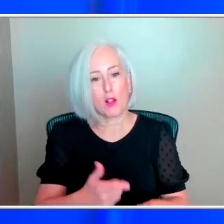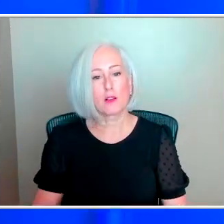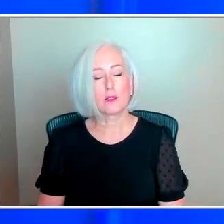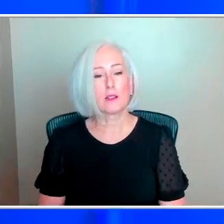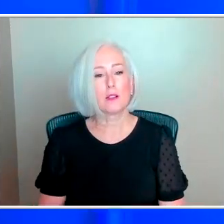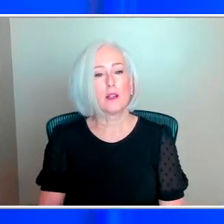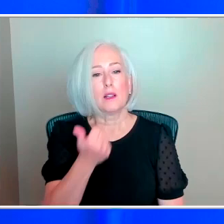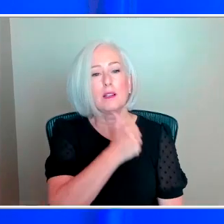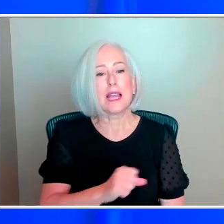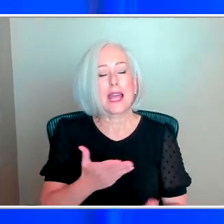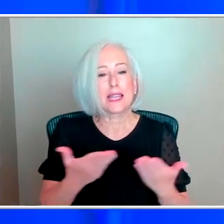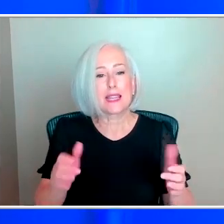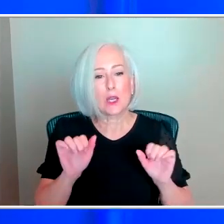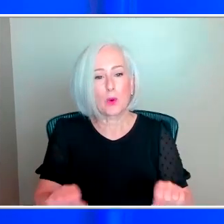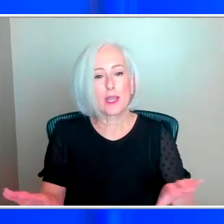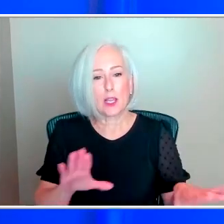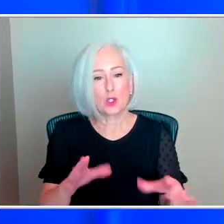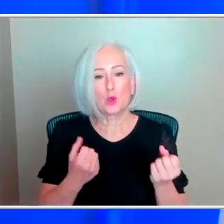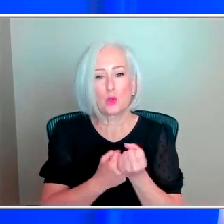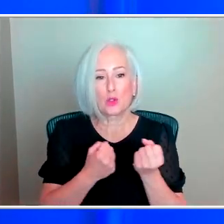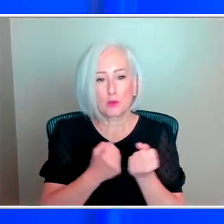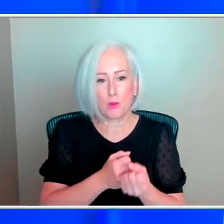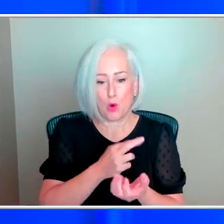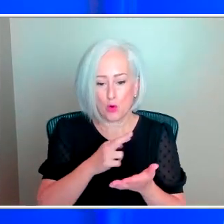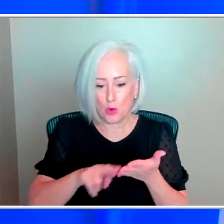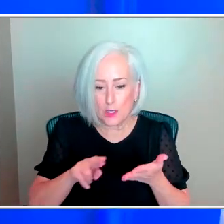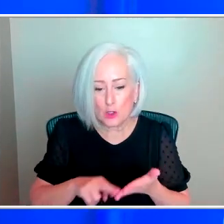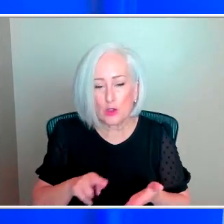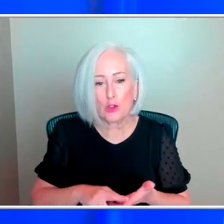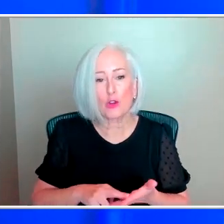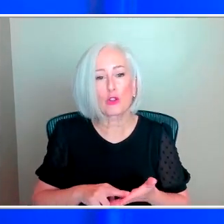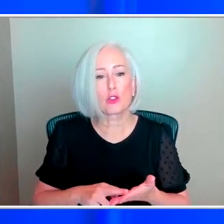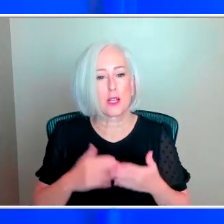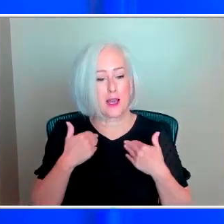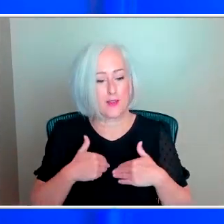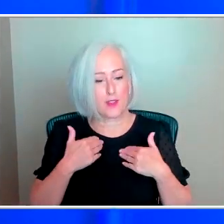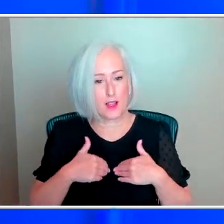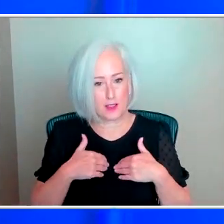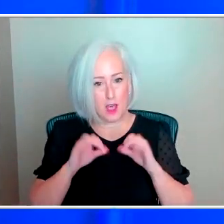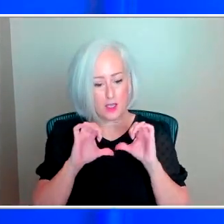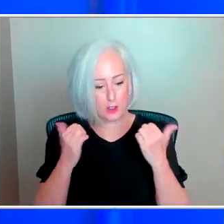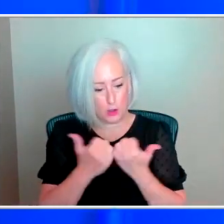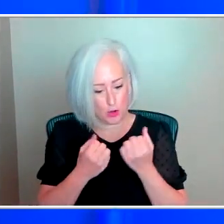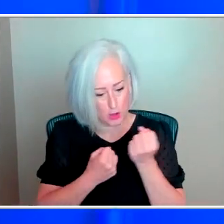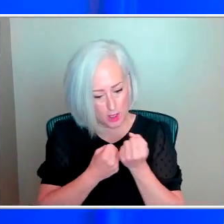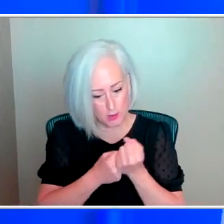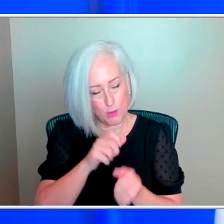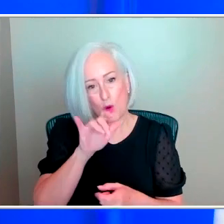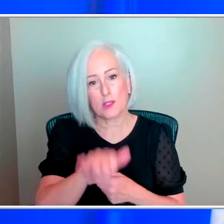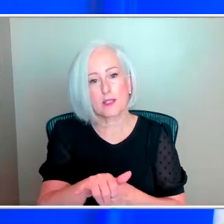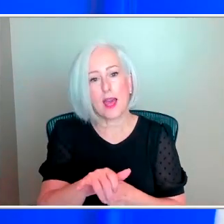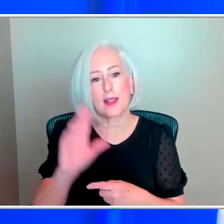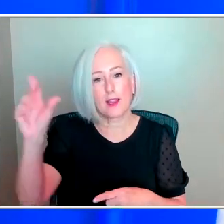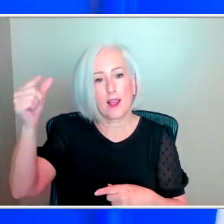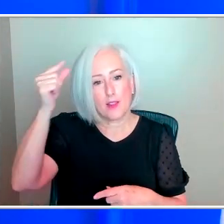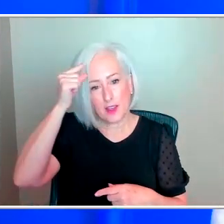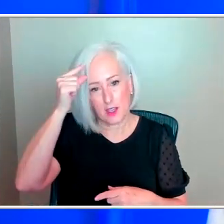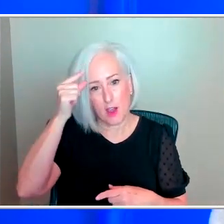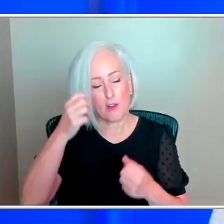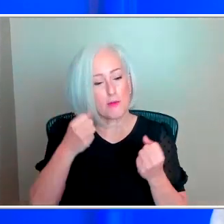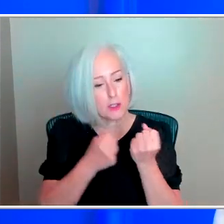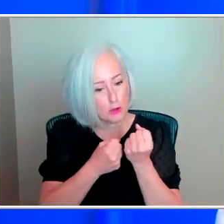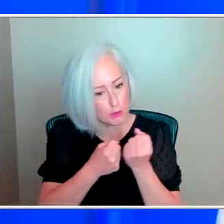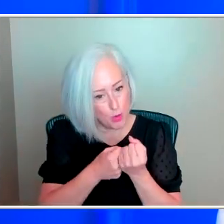do to support the research, the Lung Association supports research, the government supports research. I mean,